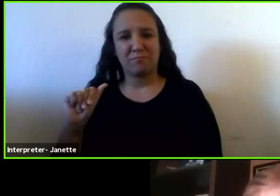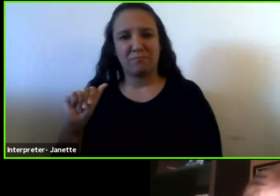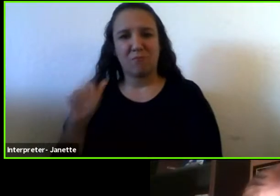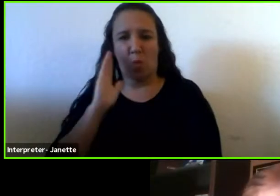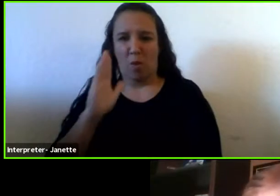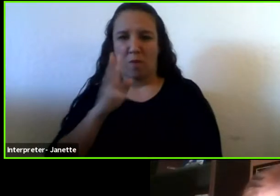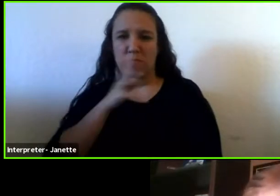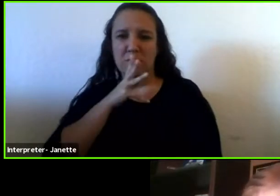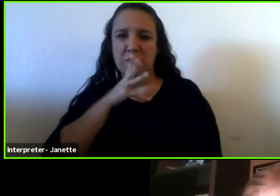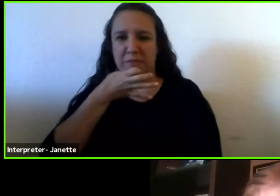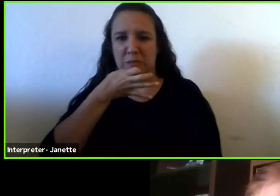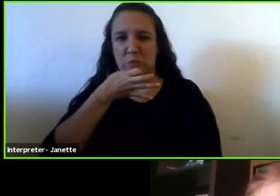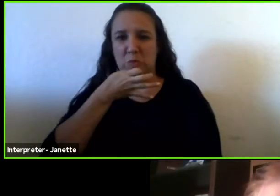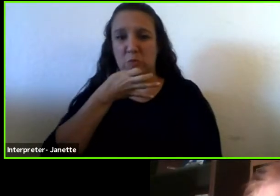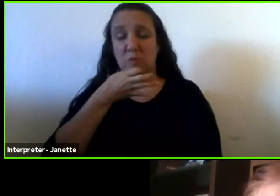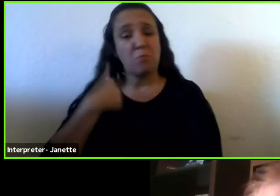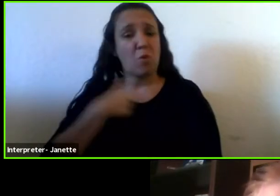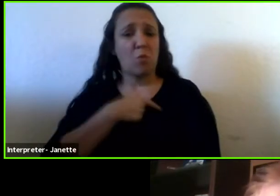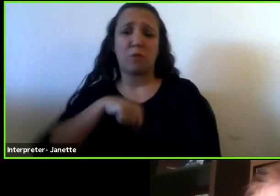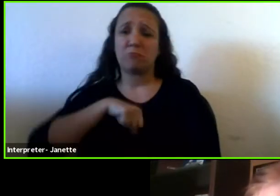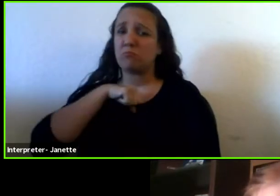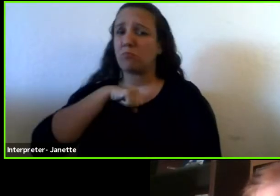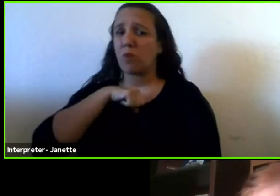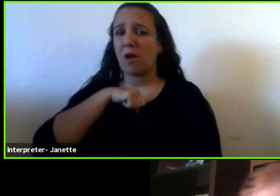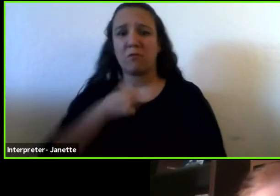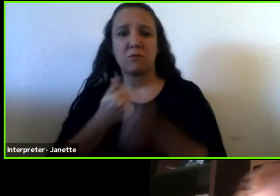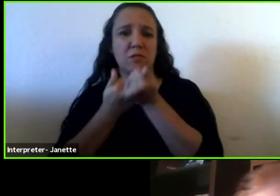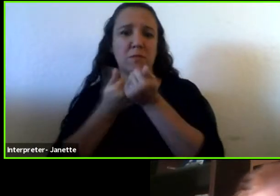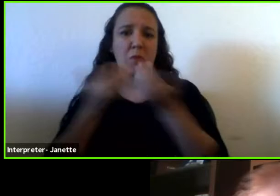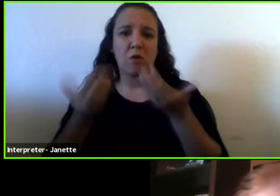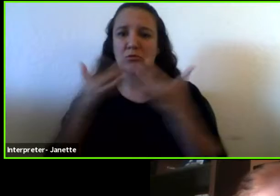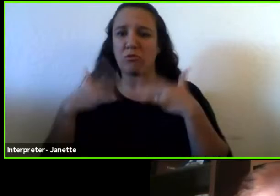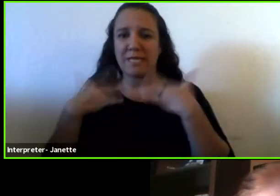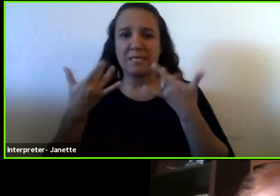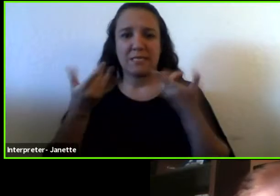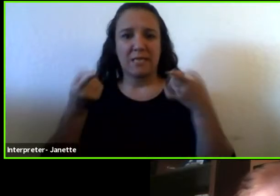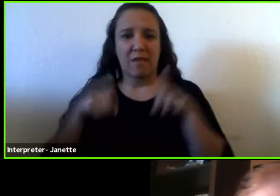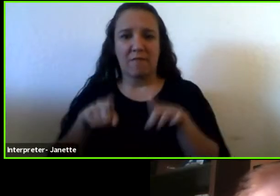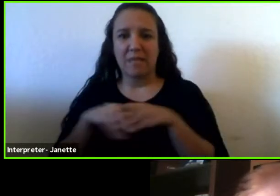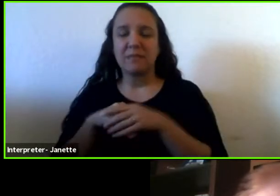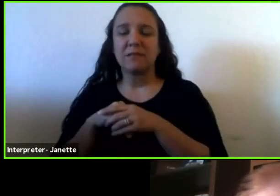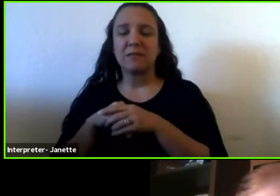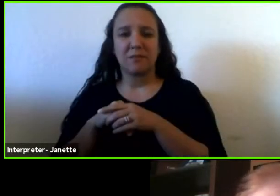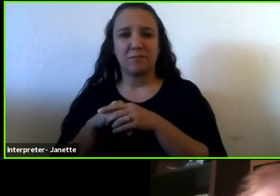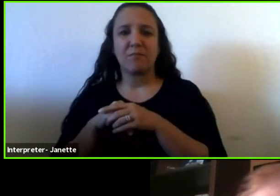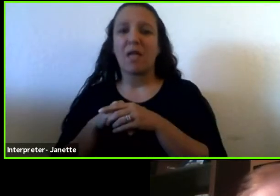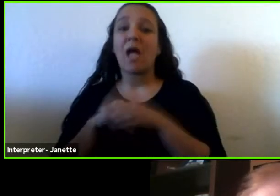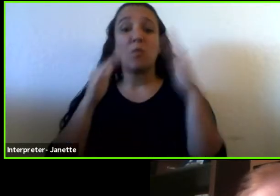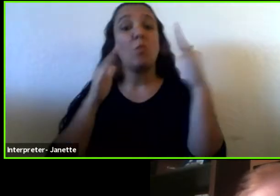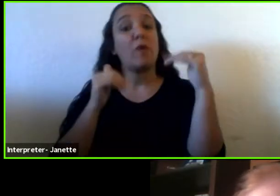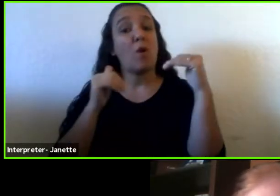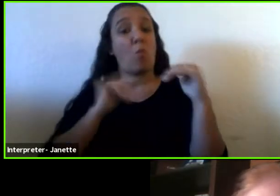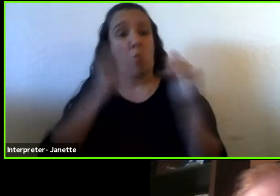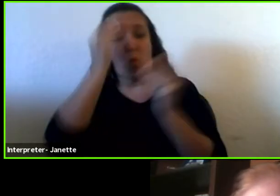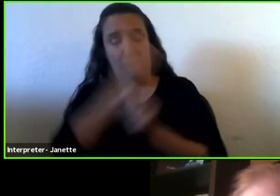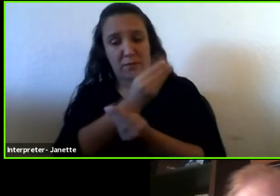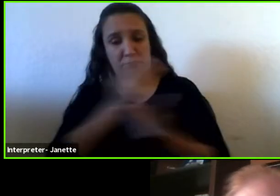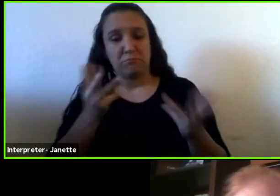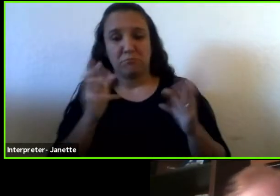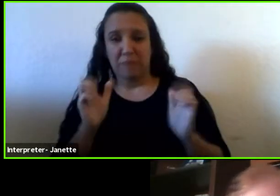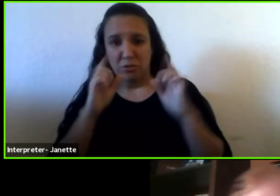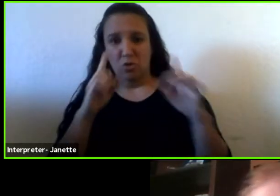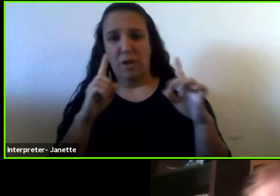to partner and sponsor this event, which we trust will be educational and